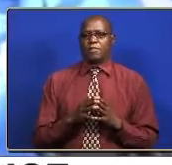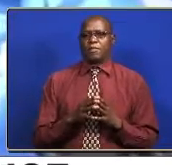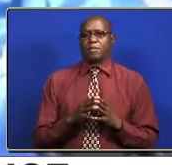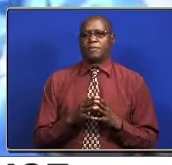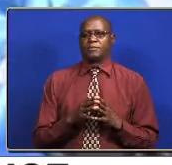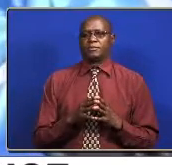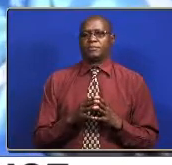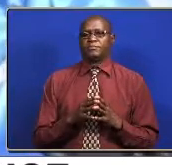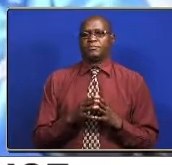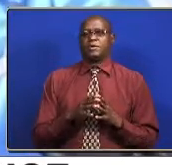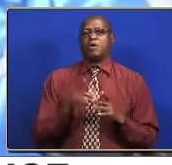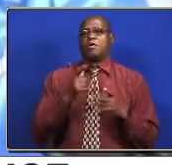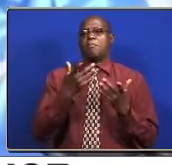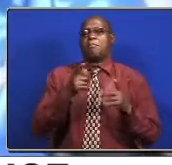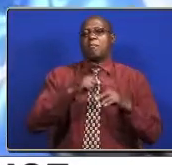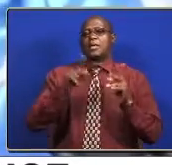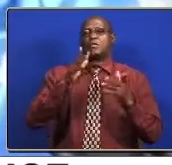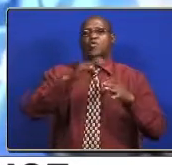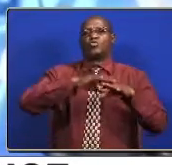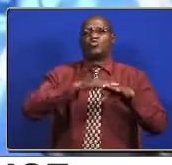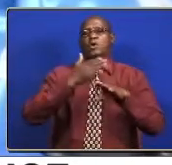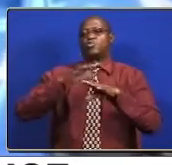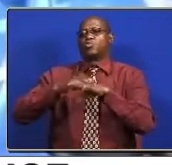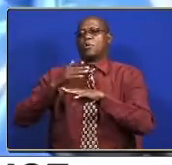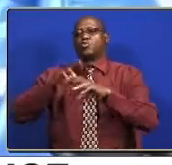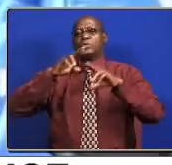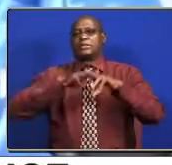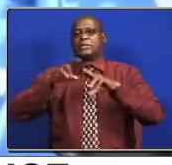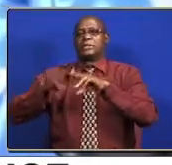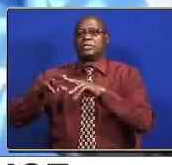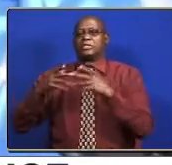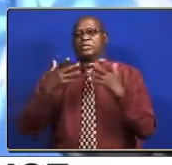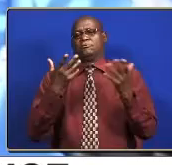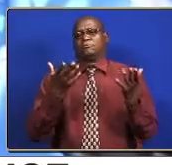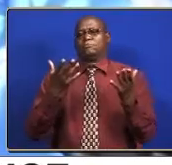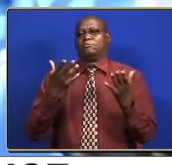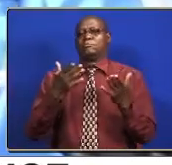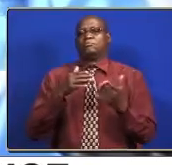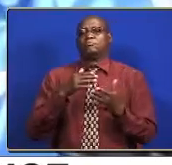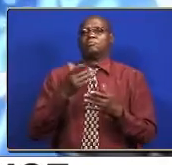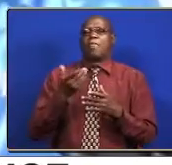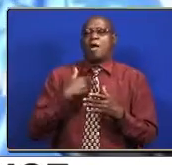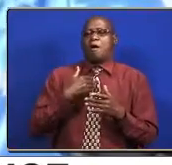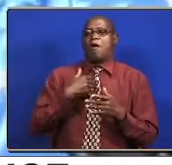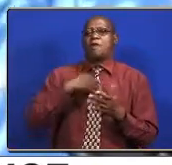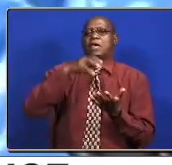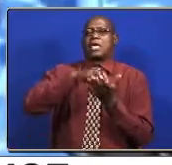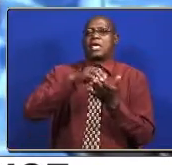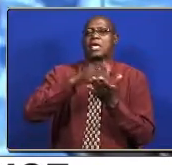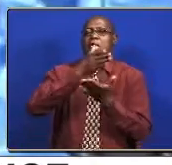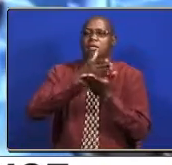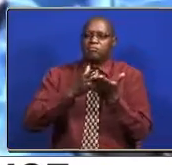za ukabila, sijui za vyeo, sijui wanakata keki huku juu, hapana.